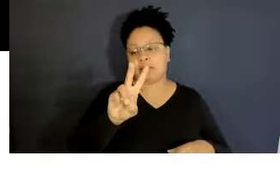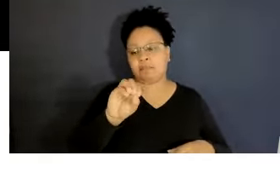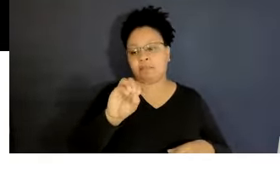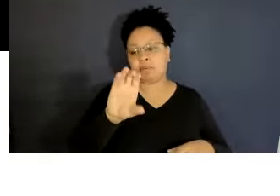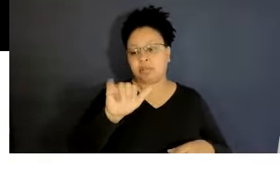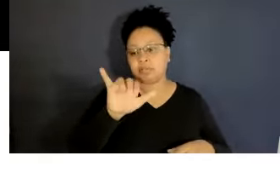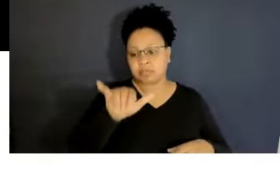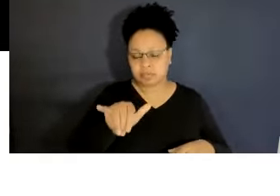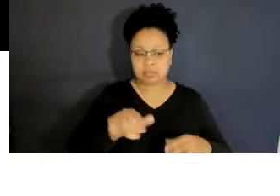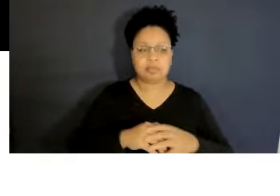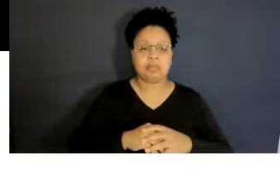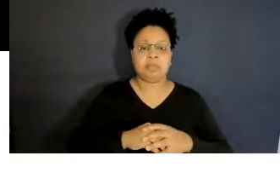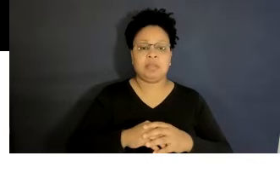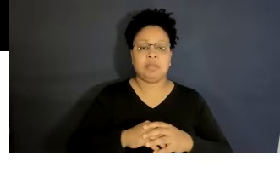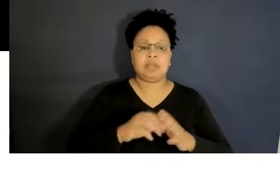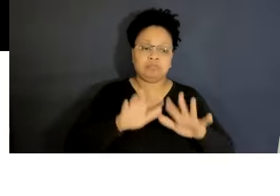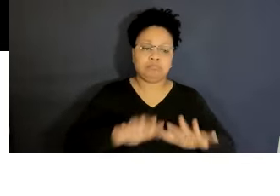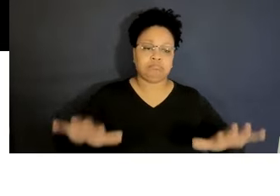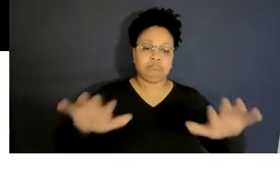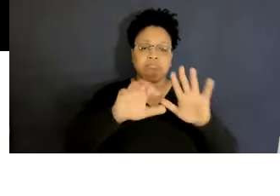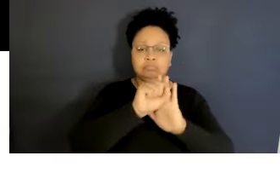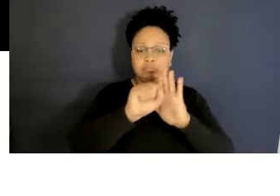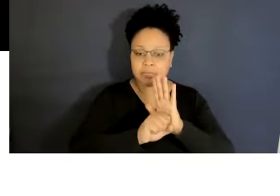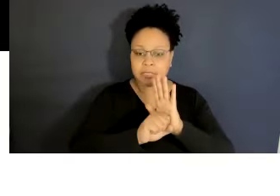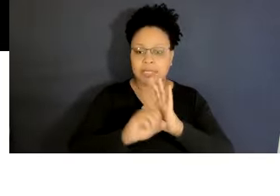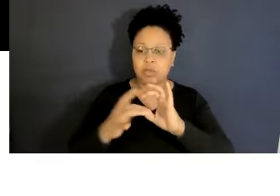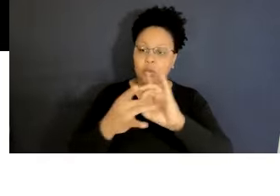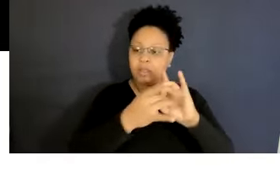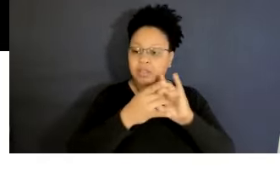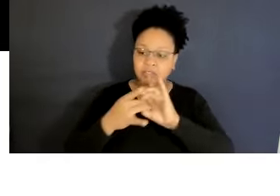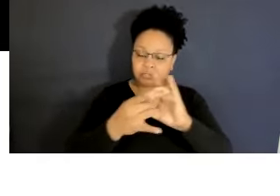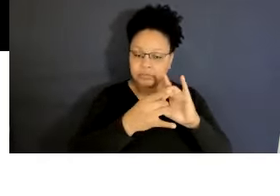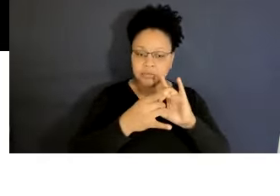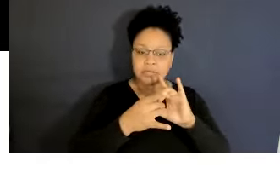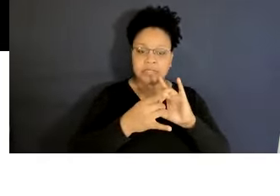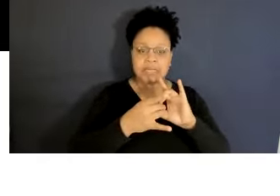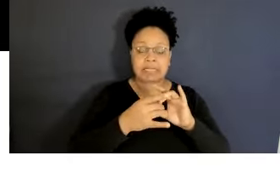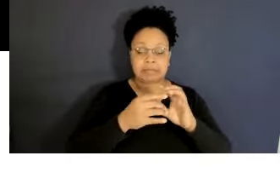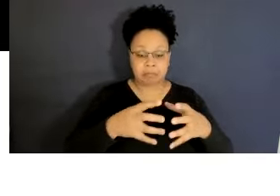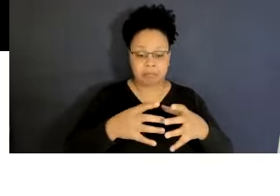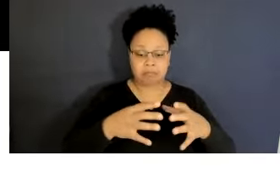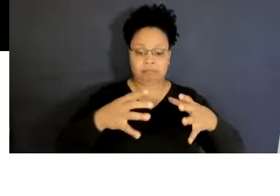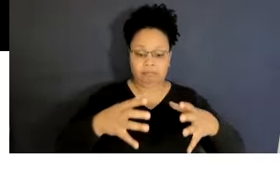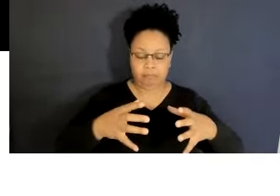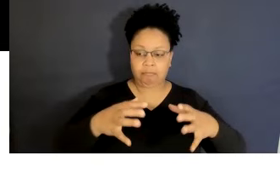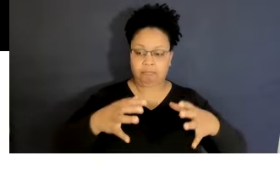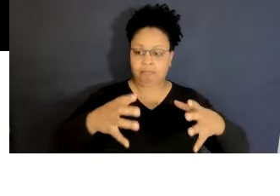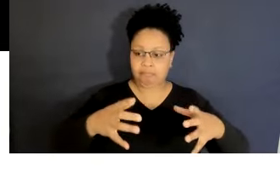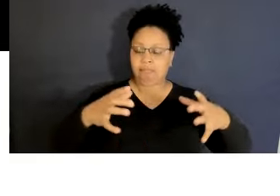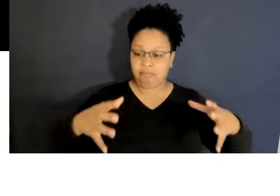statewide self-advocacy coalition that has been growing here in Arizona